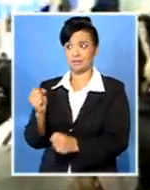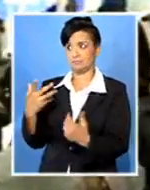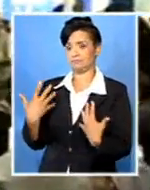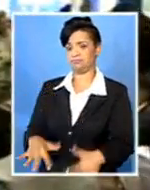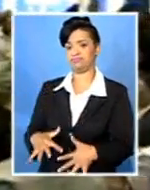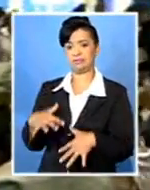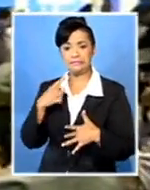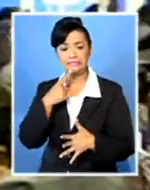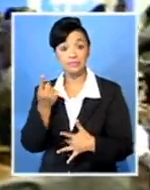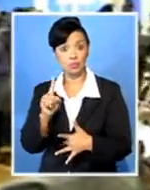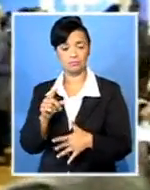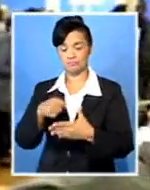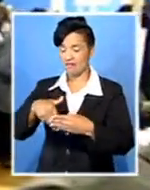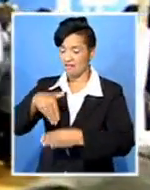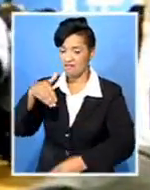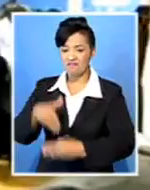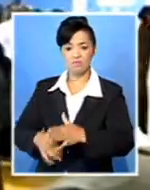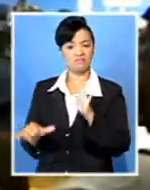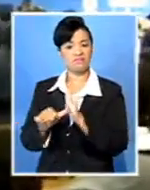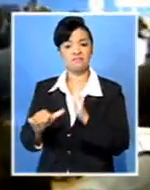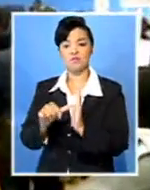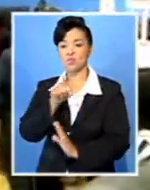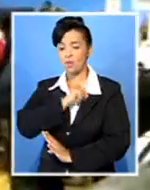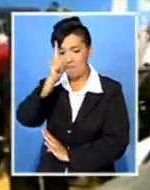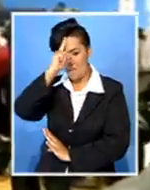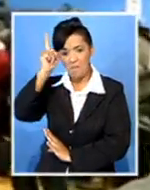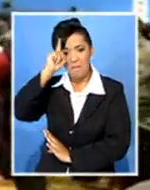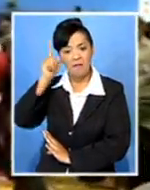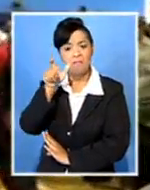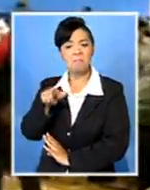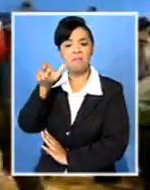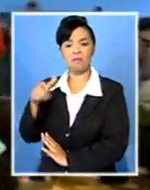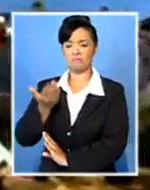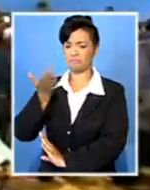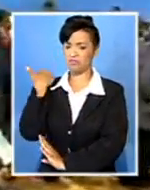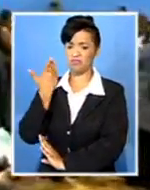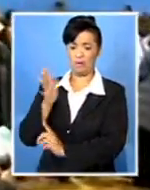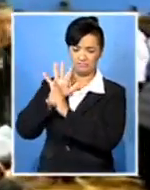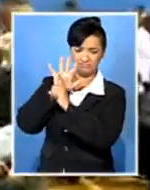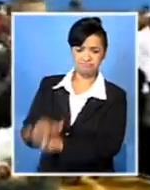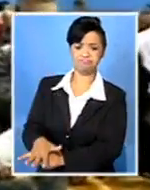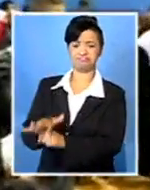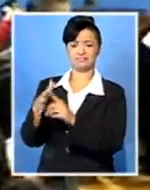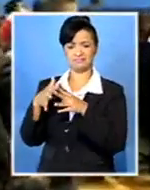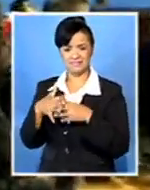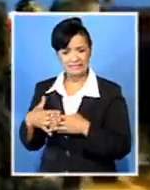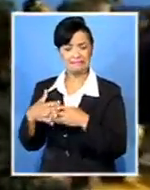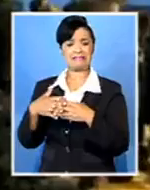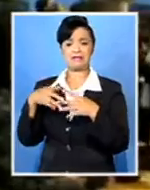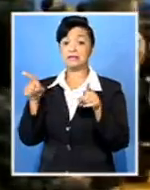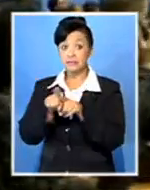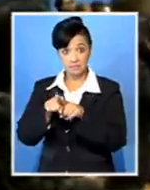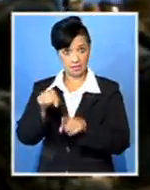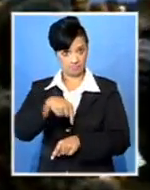lot to say. Voting is very important to black people in this country. Clearly, given the history of the United States, similar to a